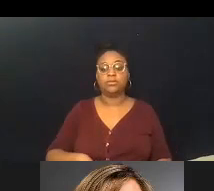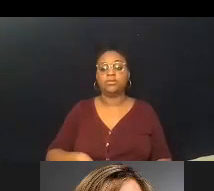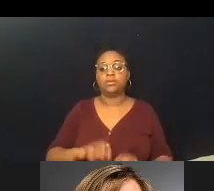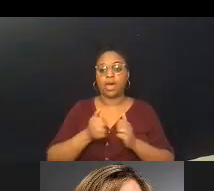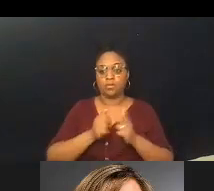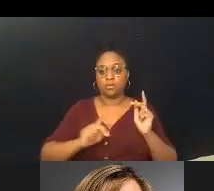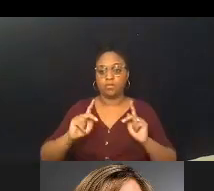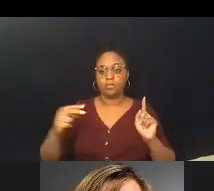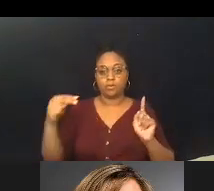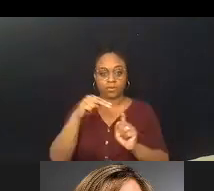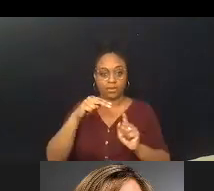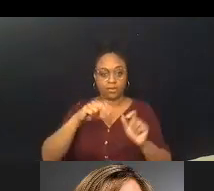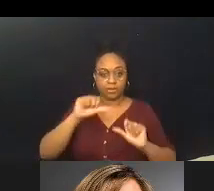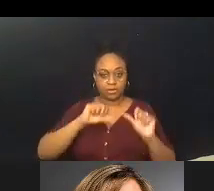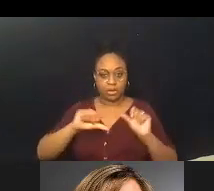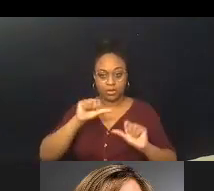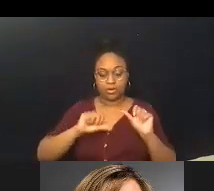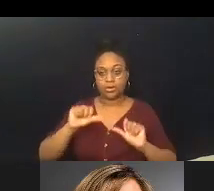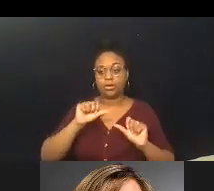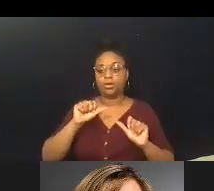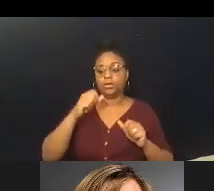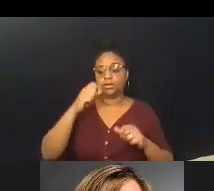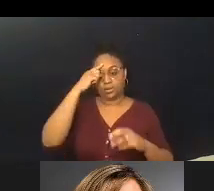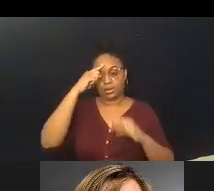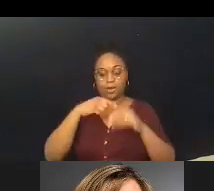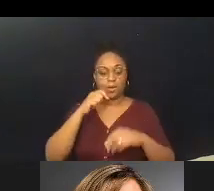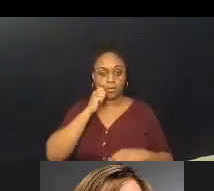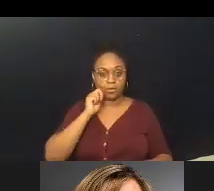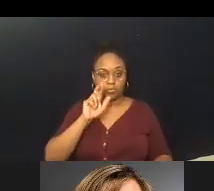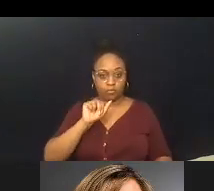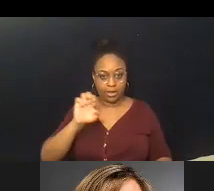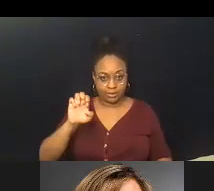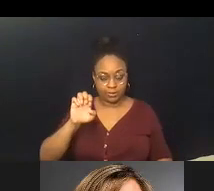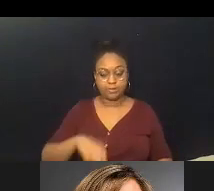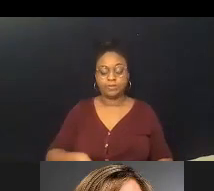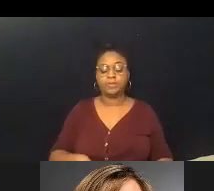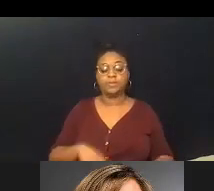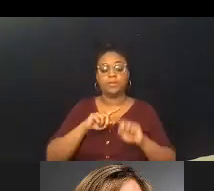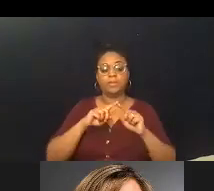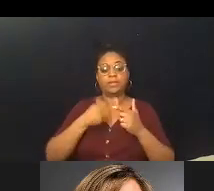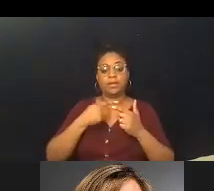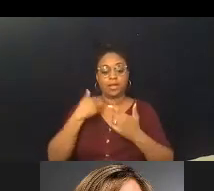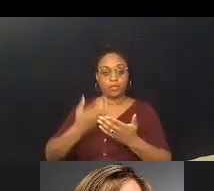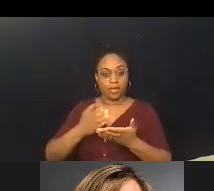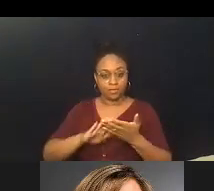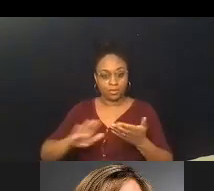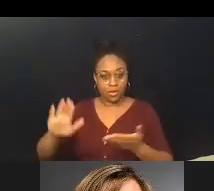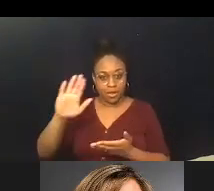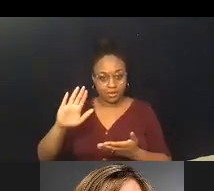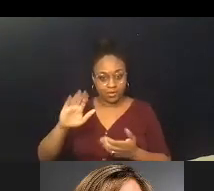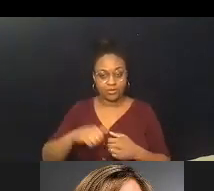other, considering that aspect of race. But as I entered college and